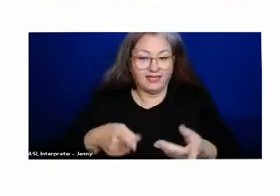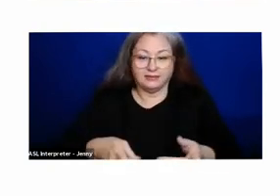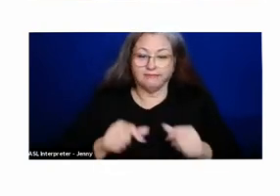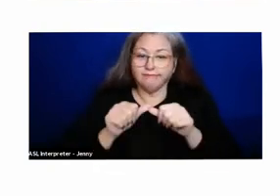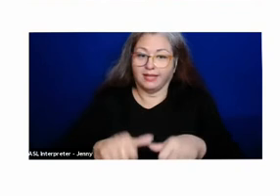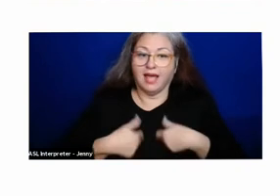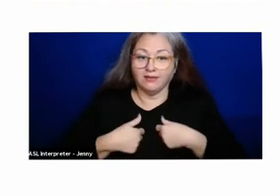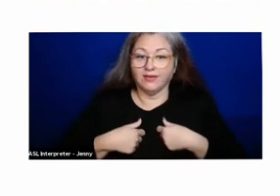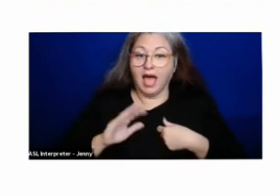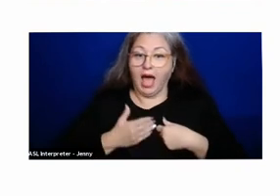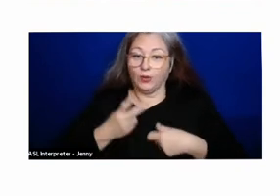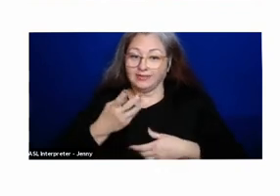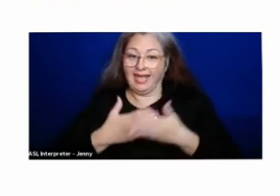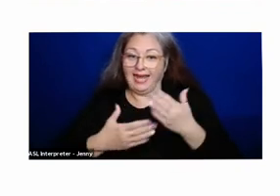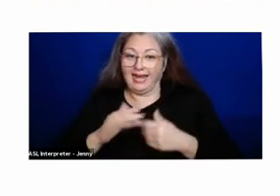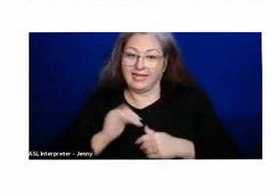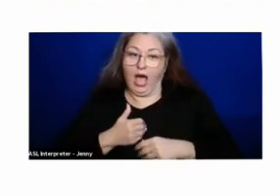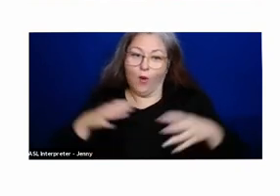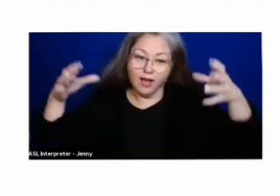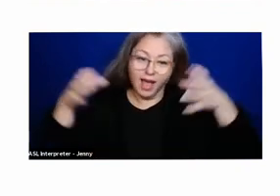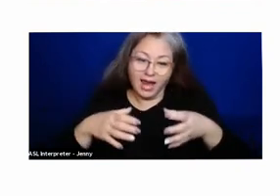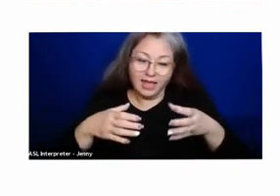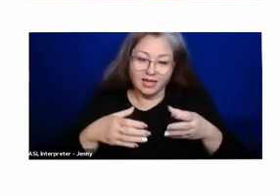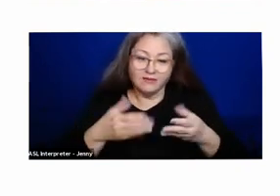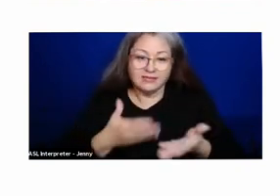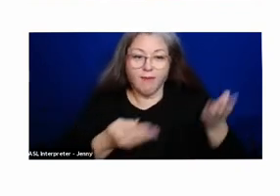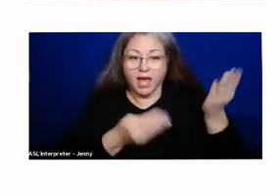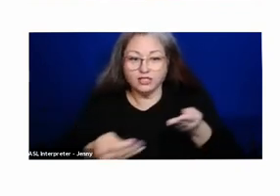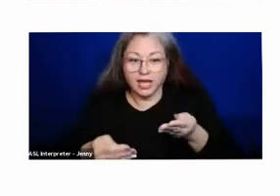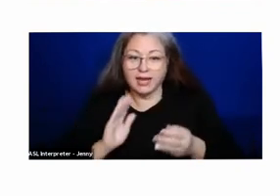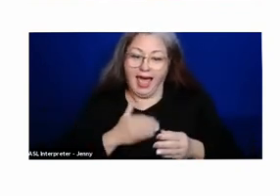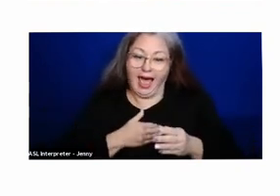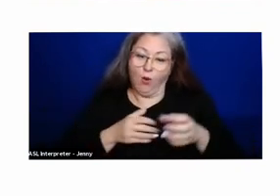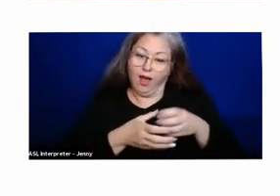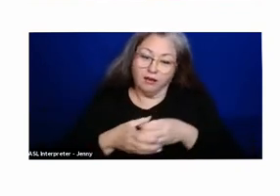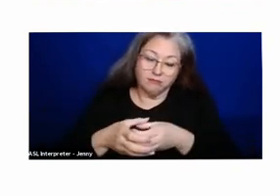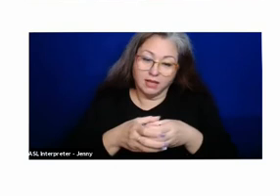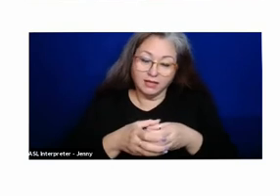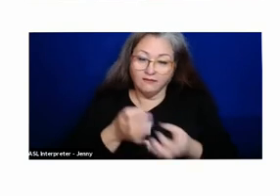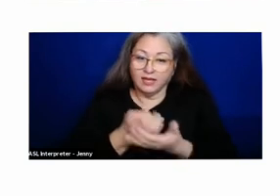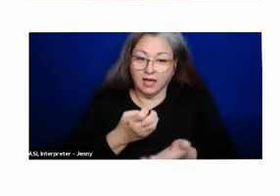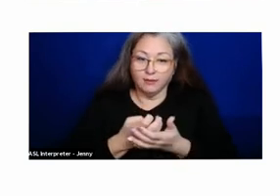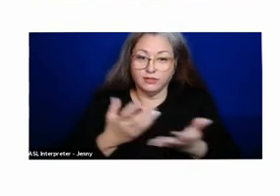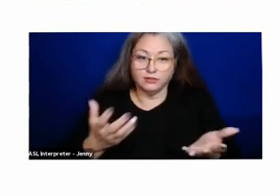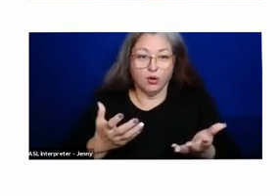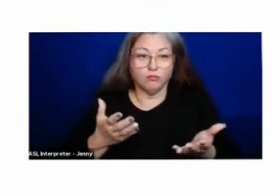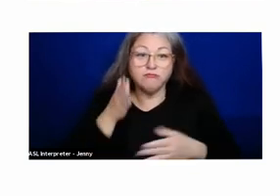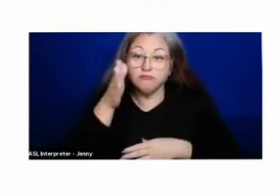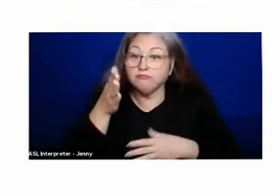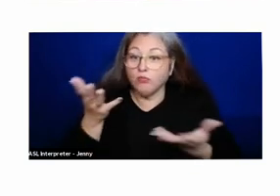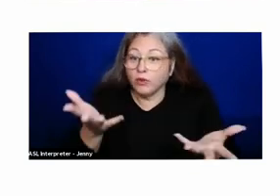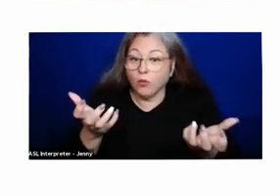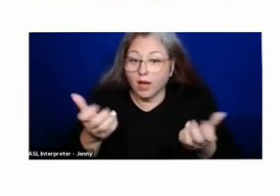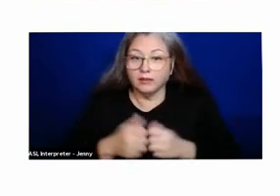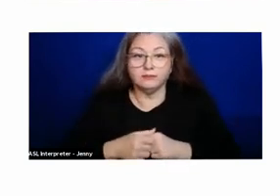Secondhand is our collective supply chain. Secondhand is our collective economy. So, what do we want?